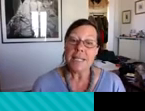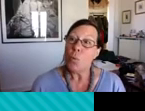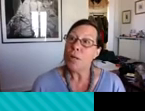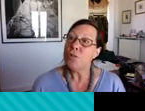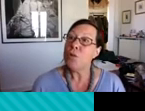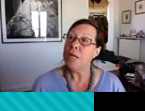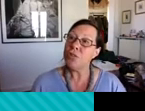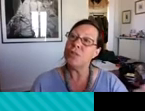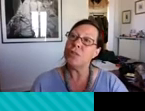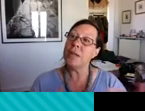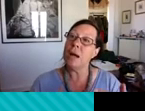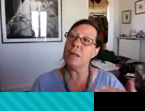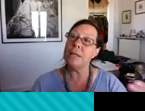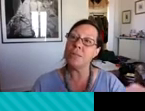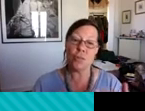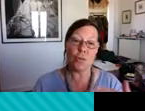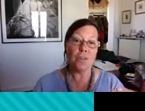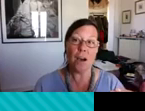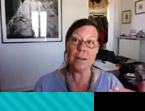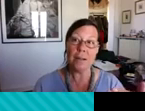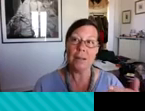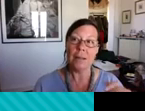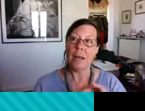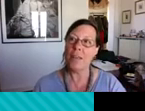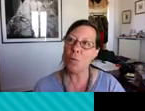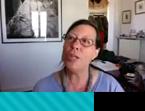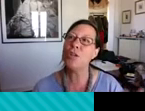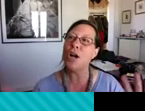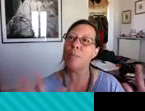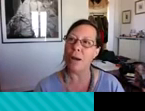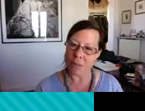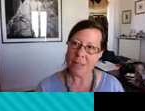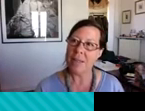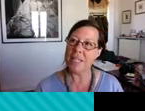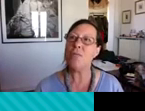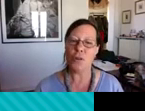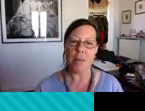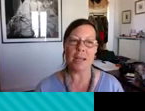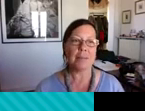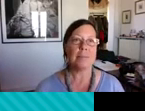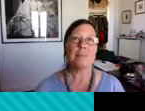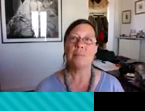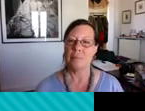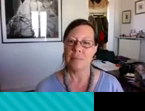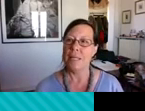I'll take one or two questions on the content so far, and then we're going to talk about the